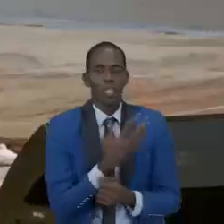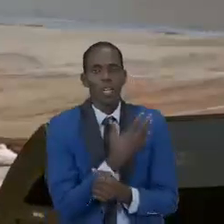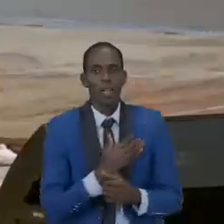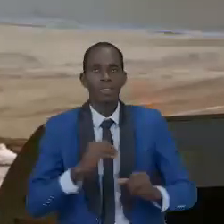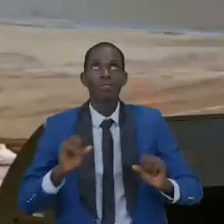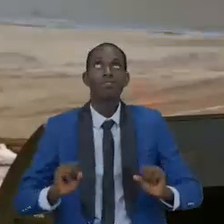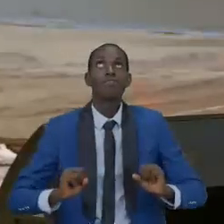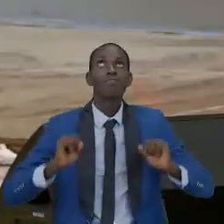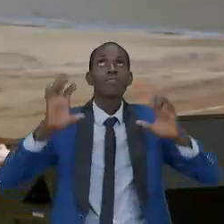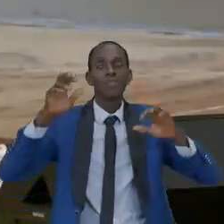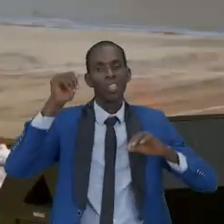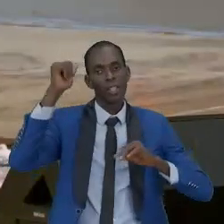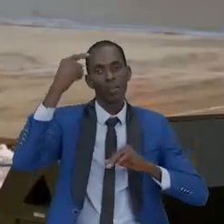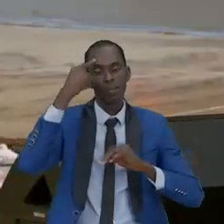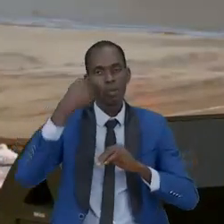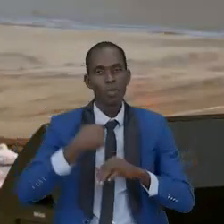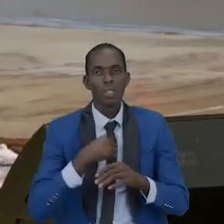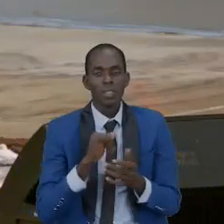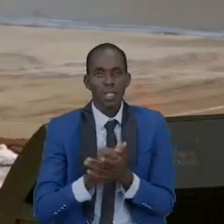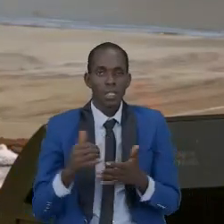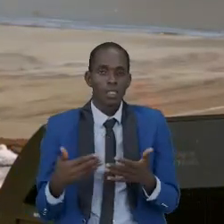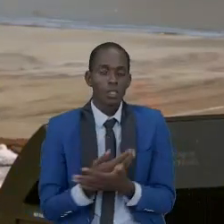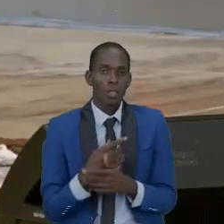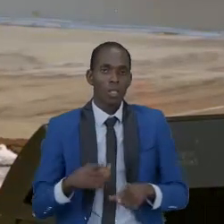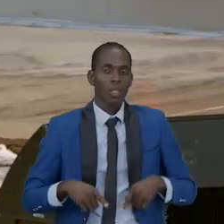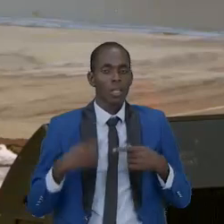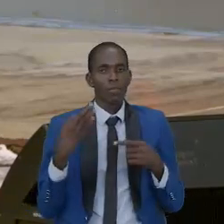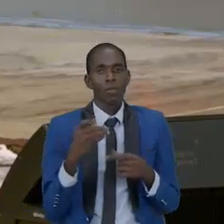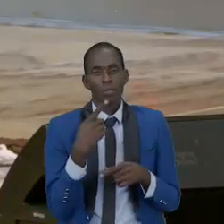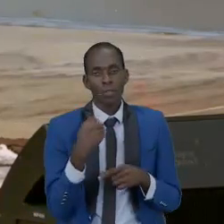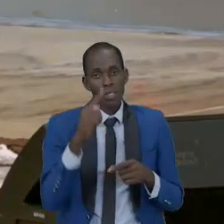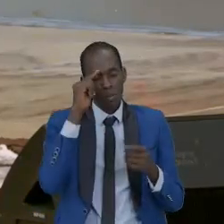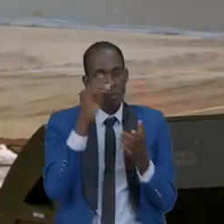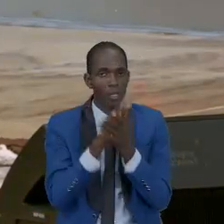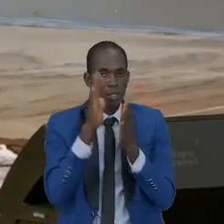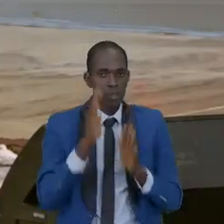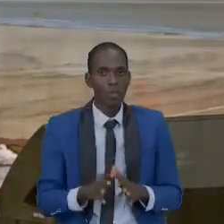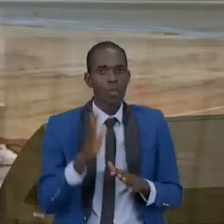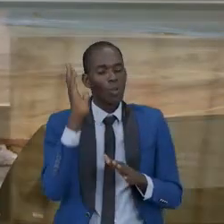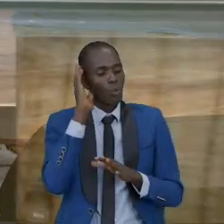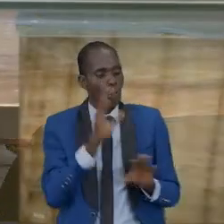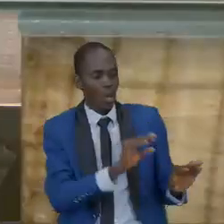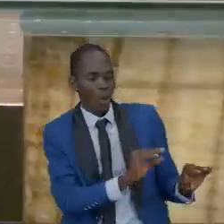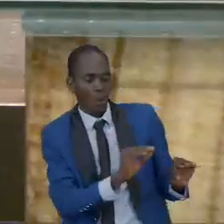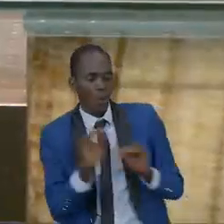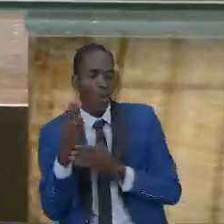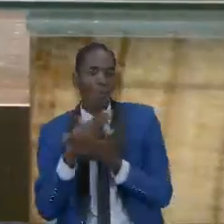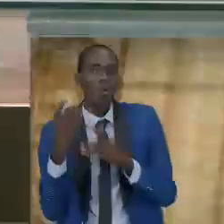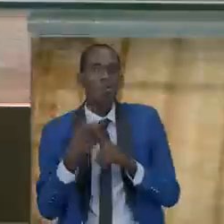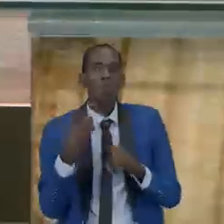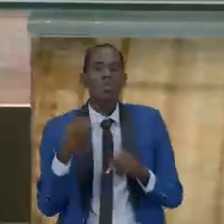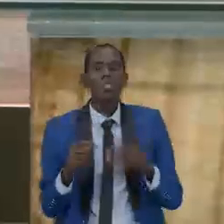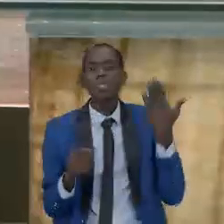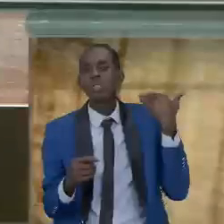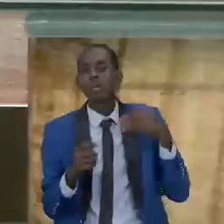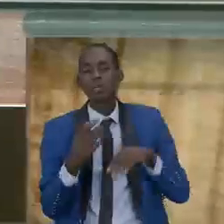himself for me. That's the new life of the believer. We have passed away from the time of the law.